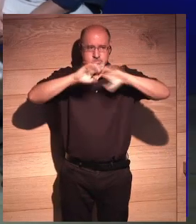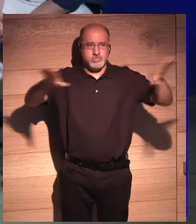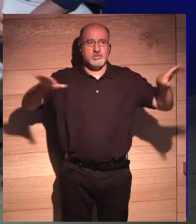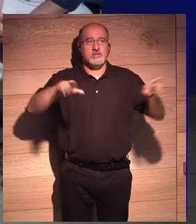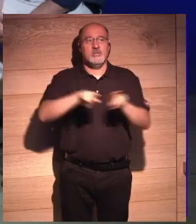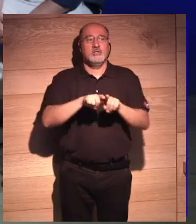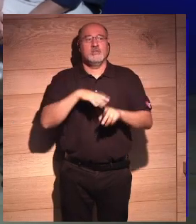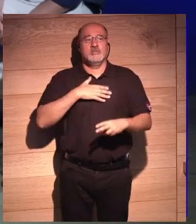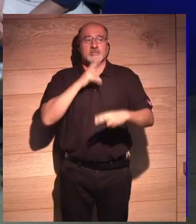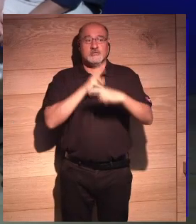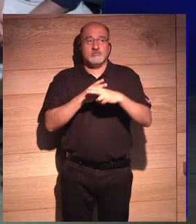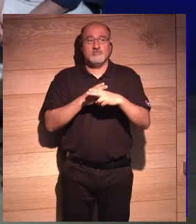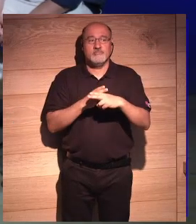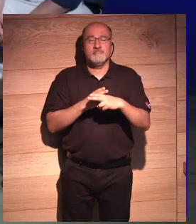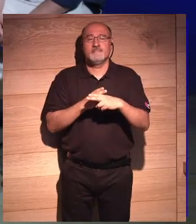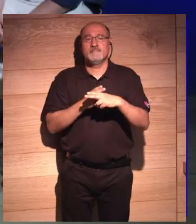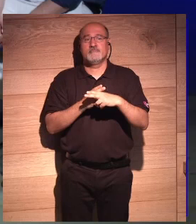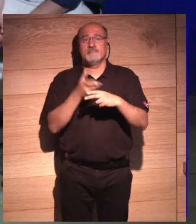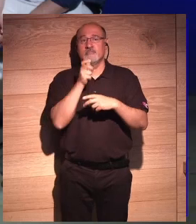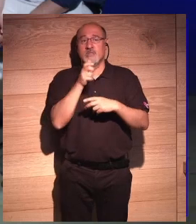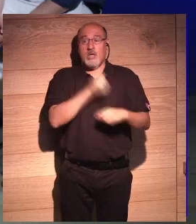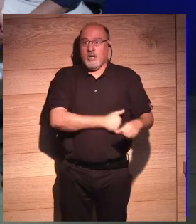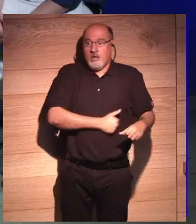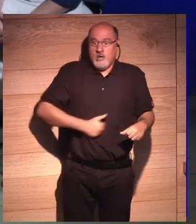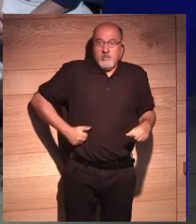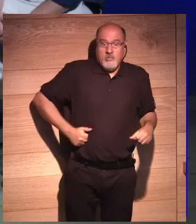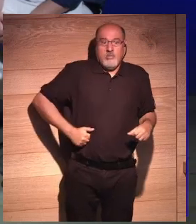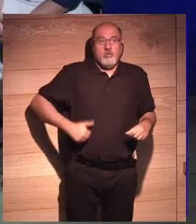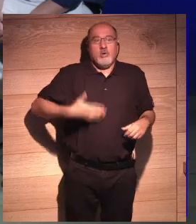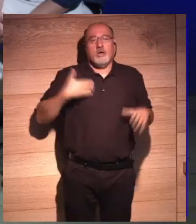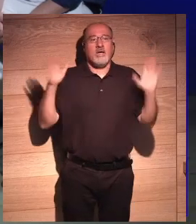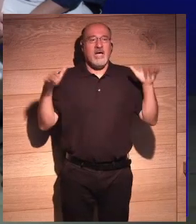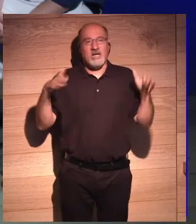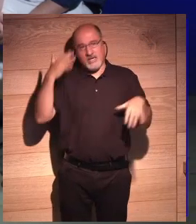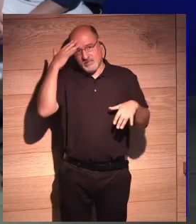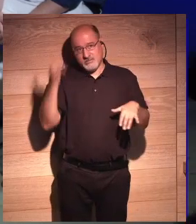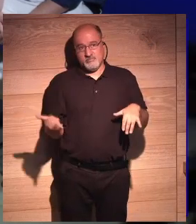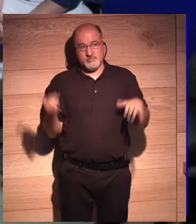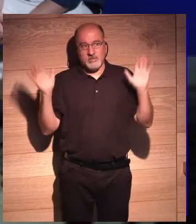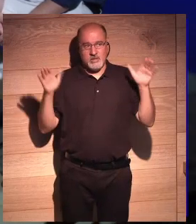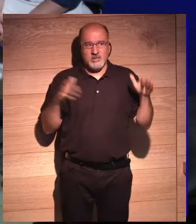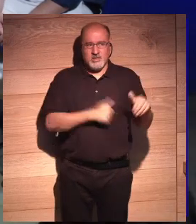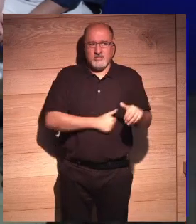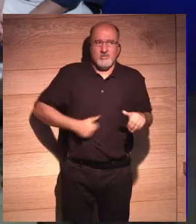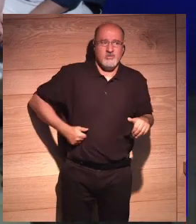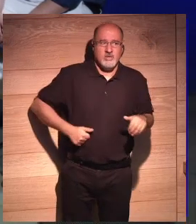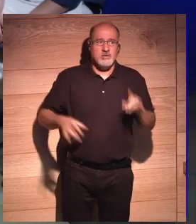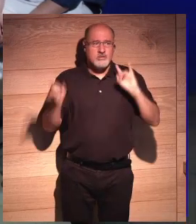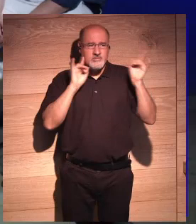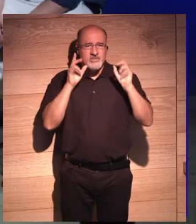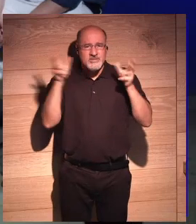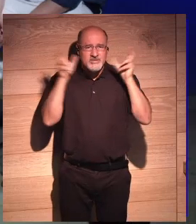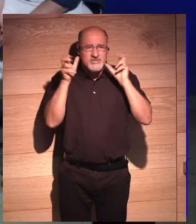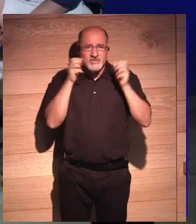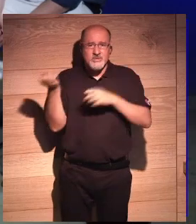point of view, but it was highly powerful. It was called Hunger in L.A., and you could see how they recorded real